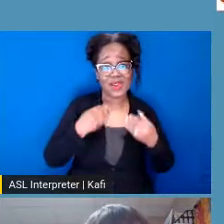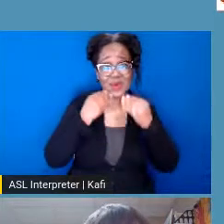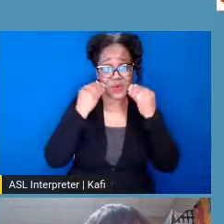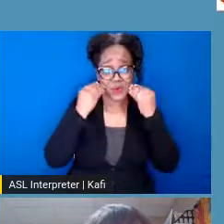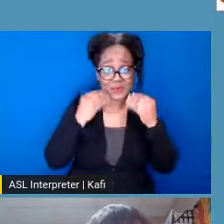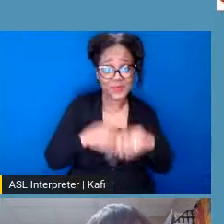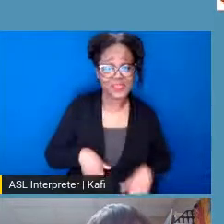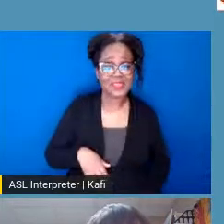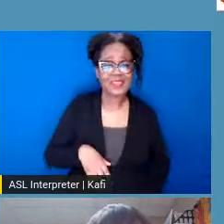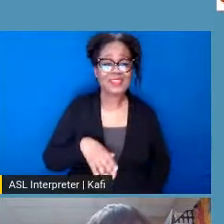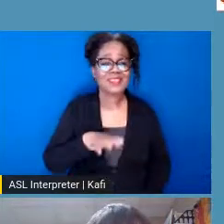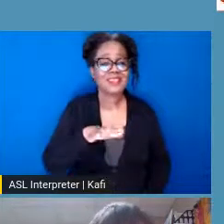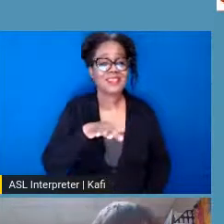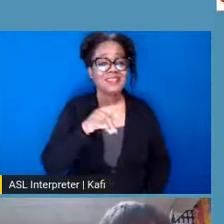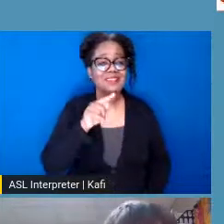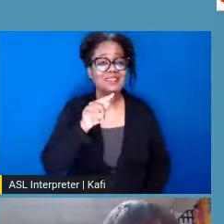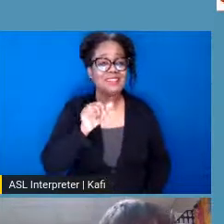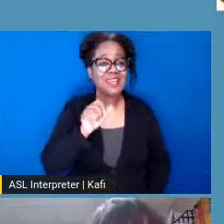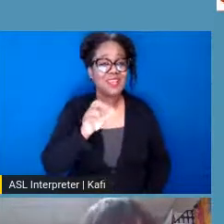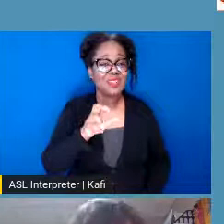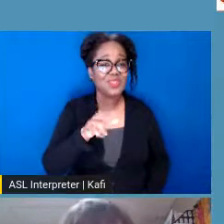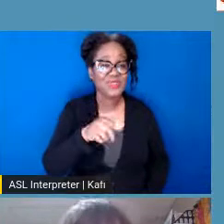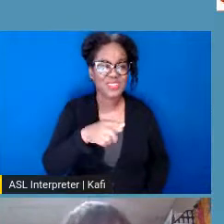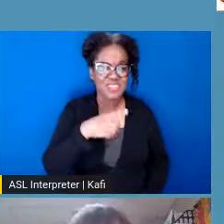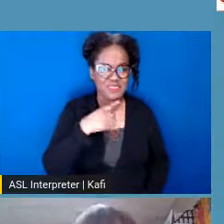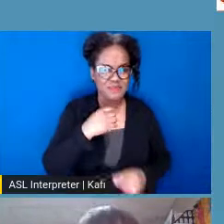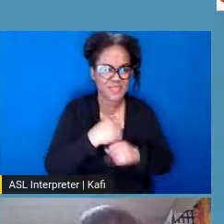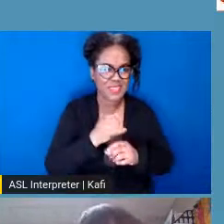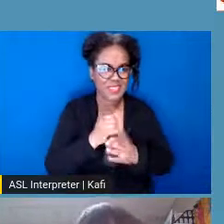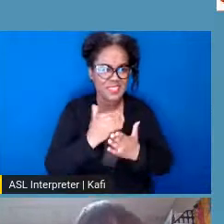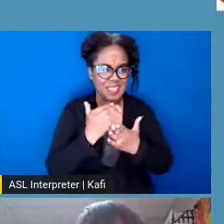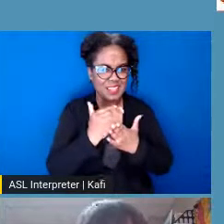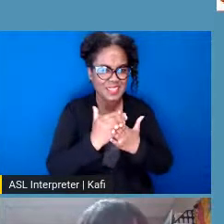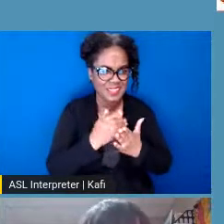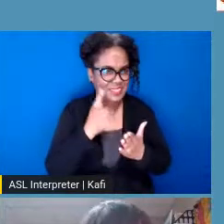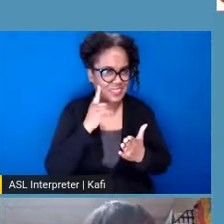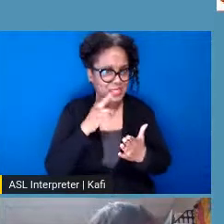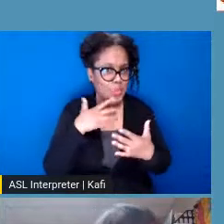It's literally a 2-column Excel spreadsheet that we plug dates into. So.